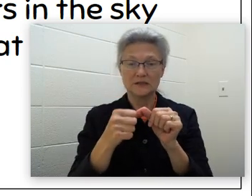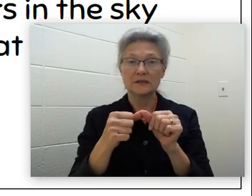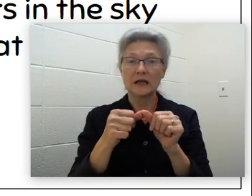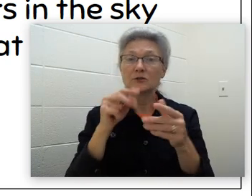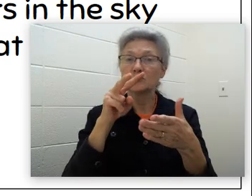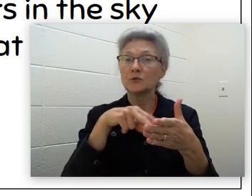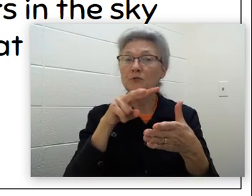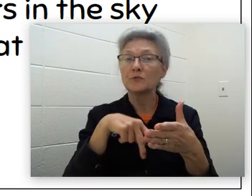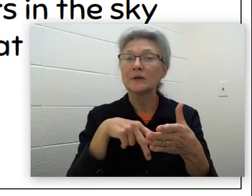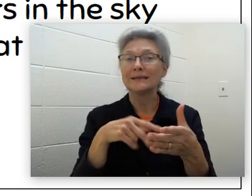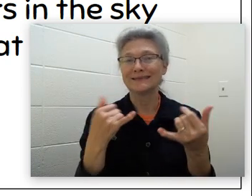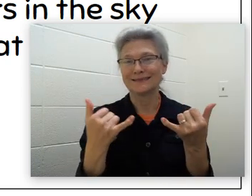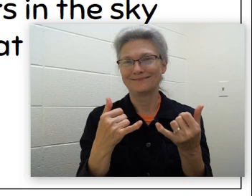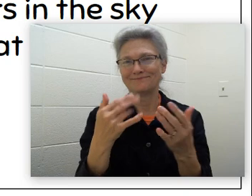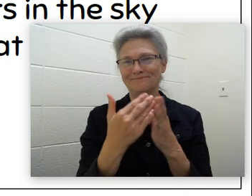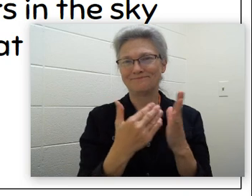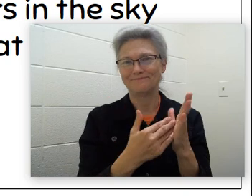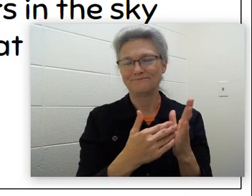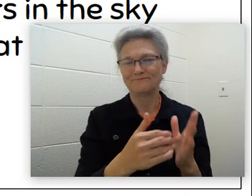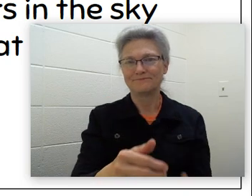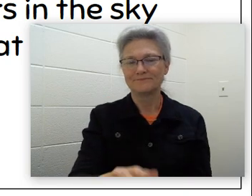lesson.